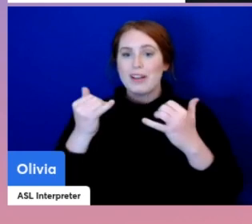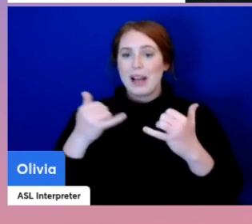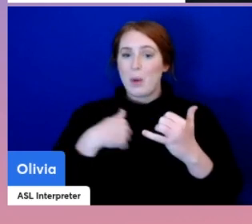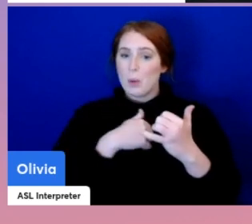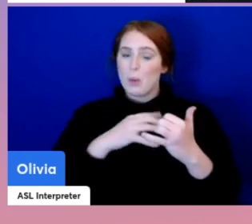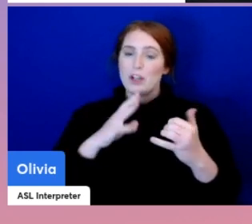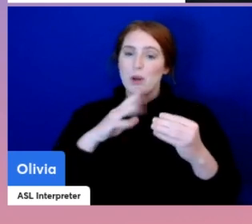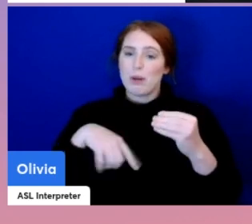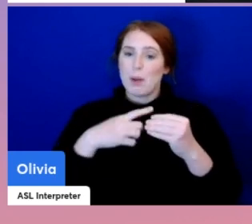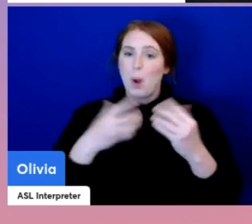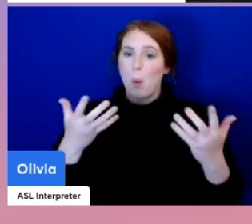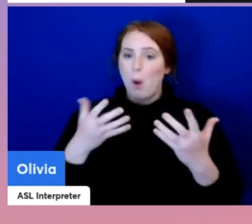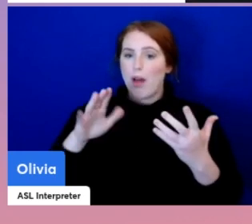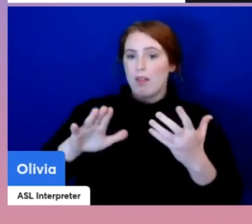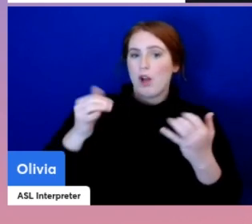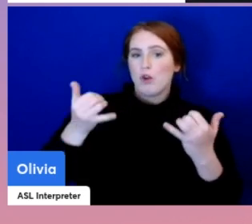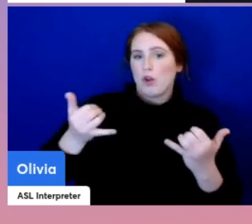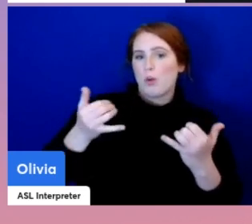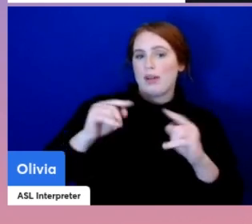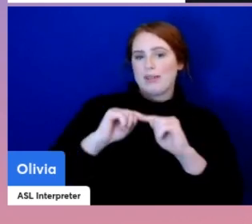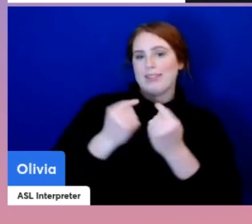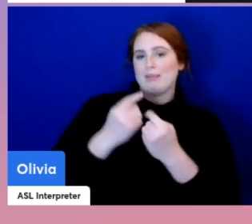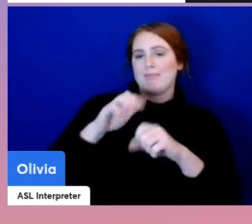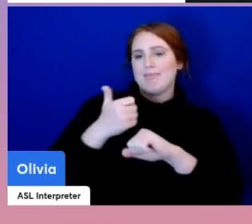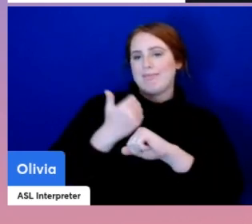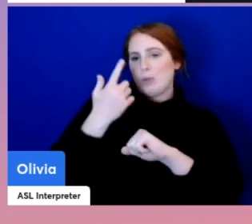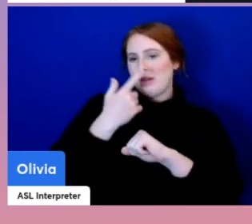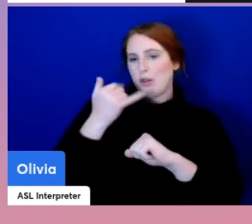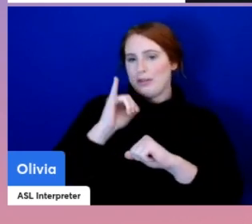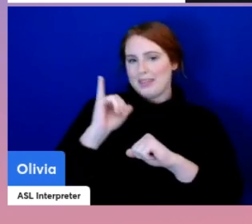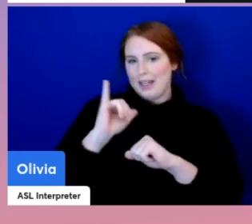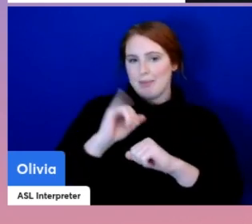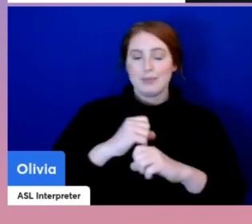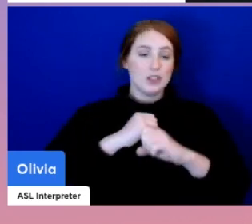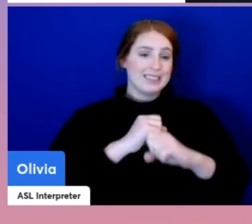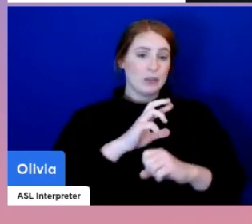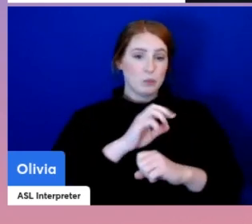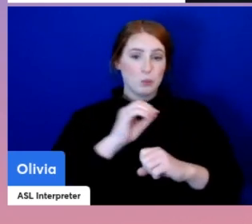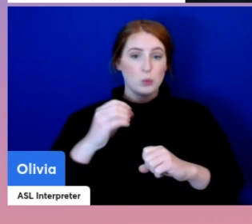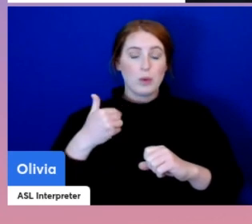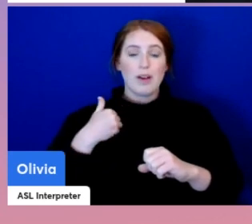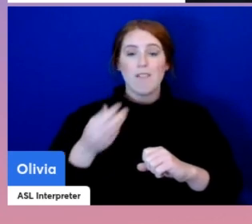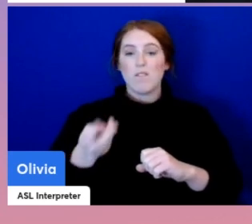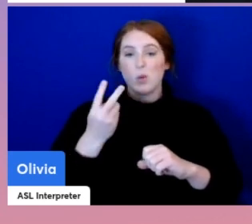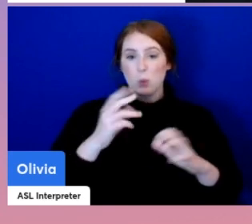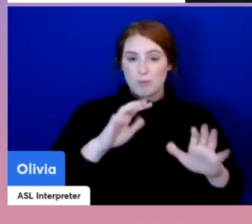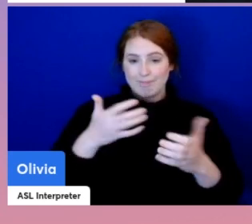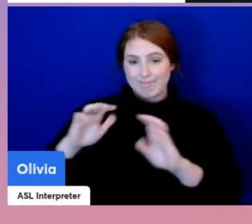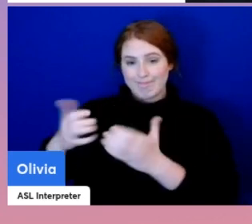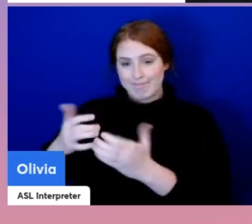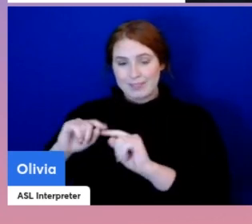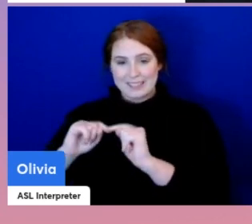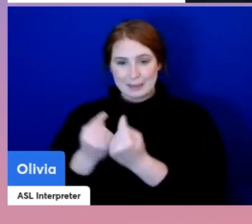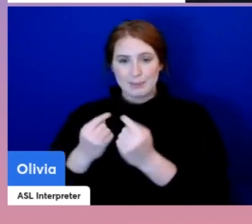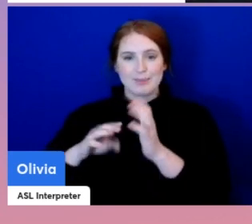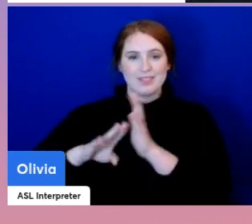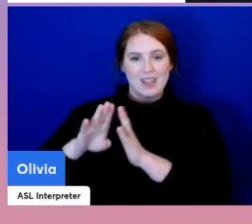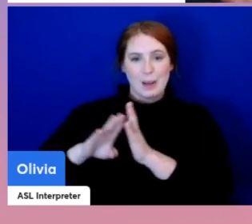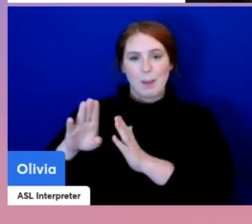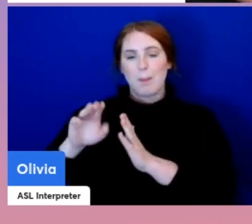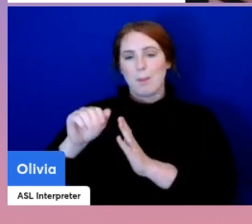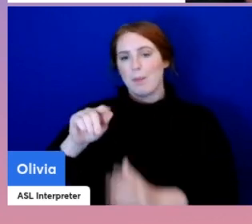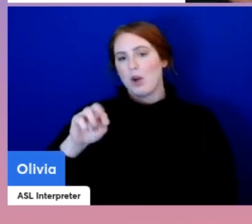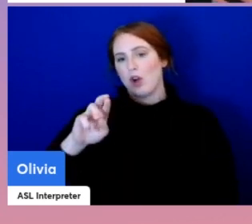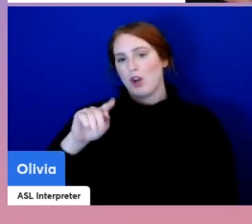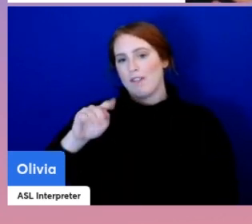looks like. So Securaroo currently has two development teams that produce artifacts, in this case, pull requests,